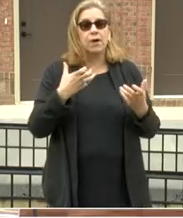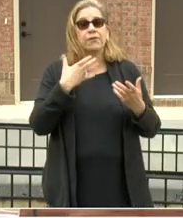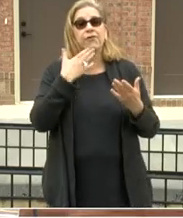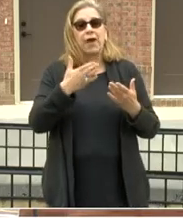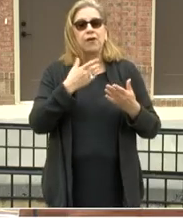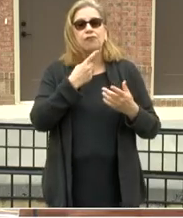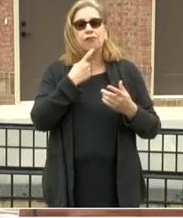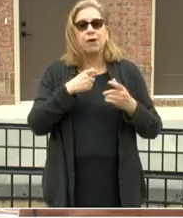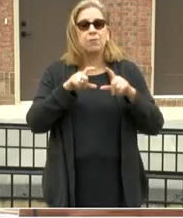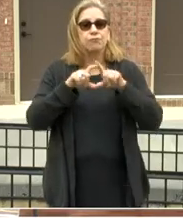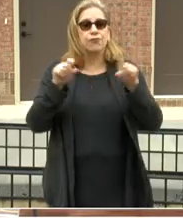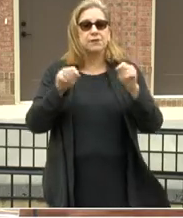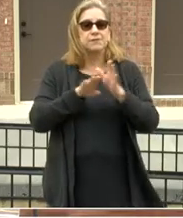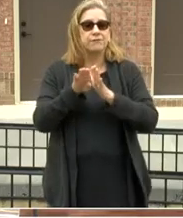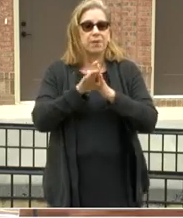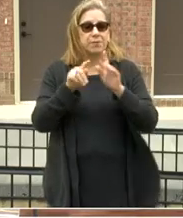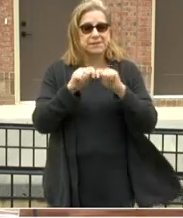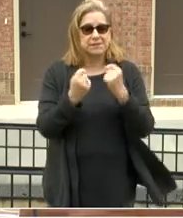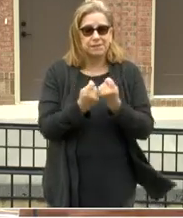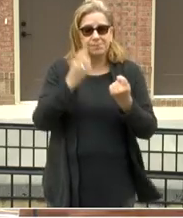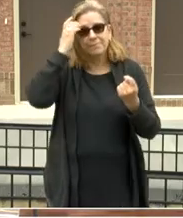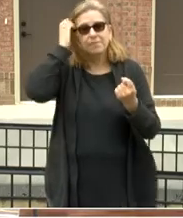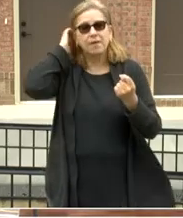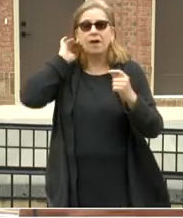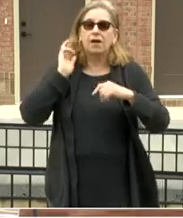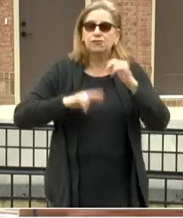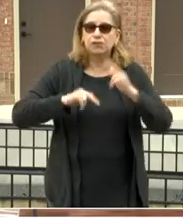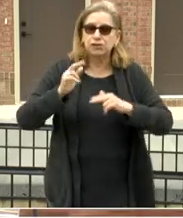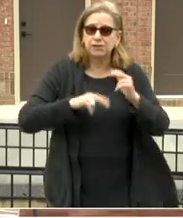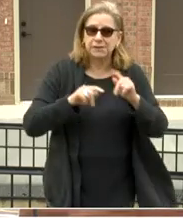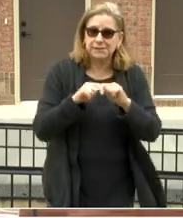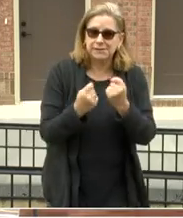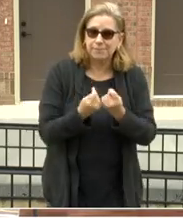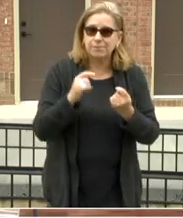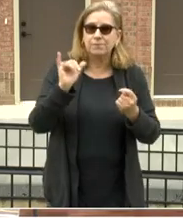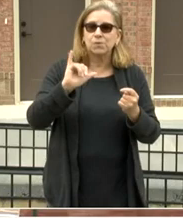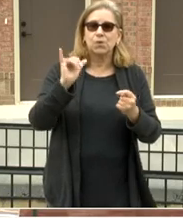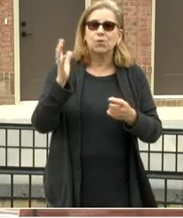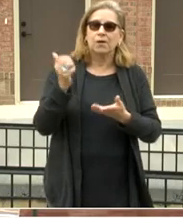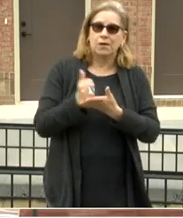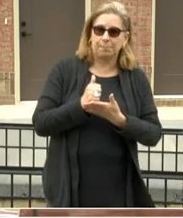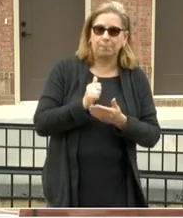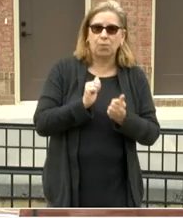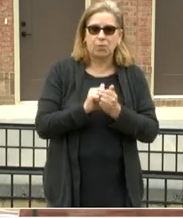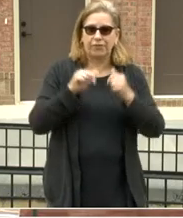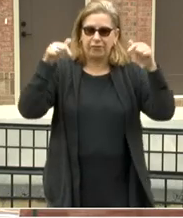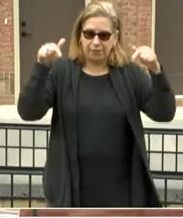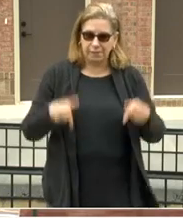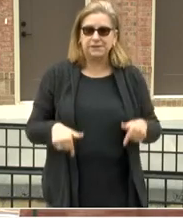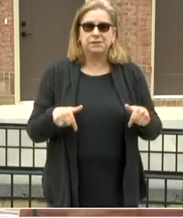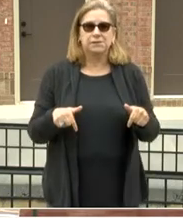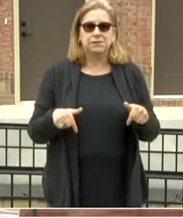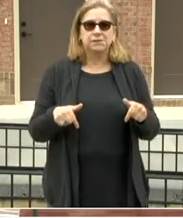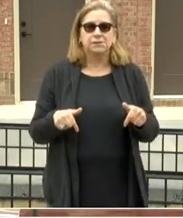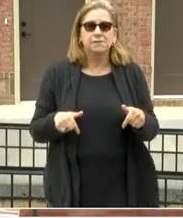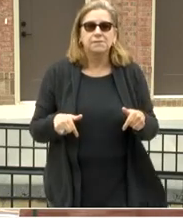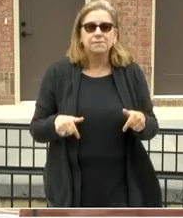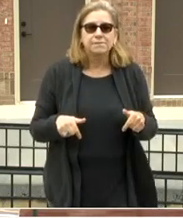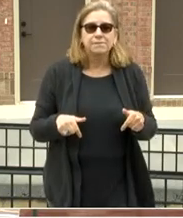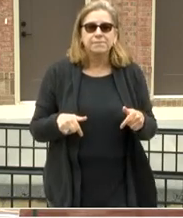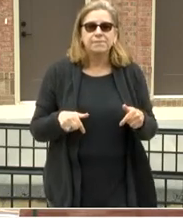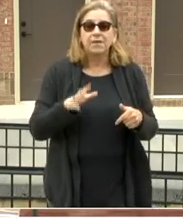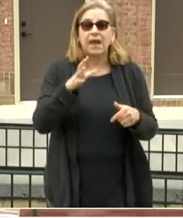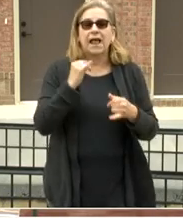construction team, and all of the consultants who have helped us along the way. Last but certainly not least, I'd like to add